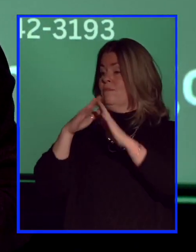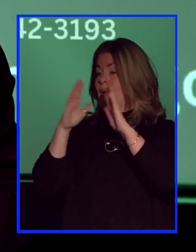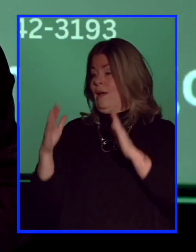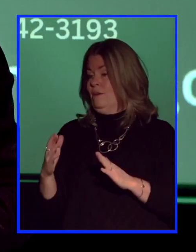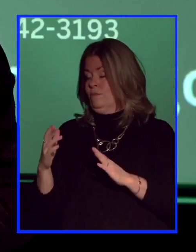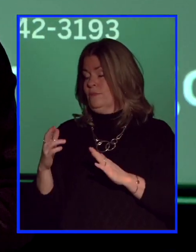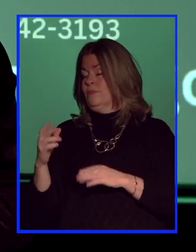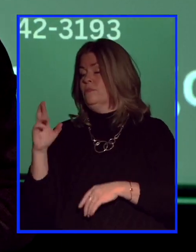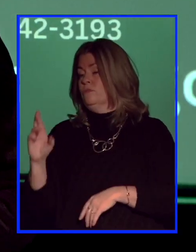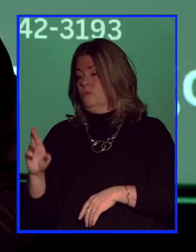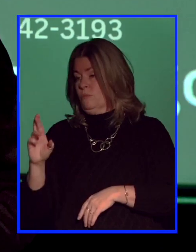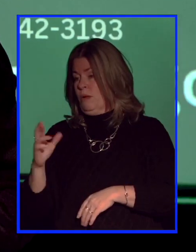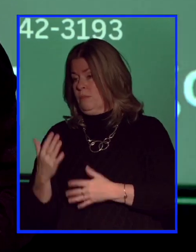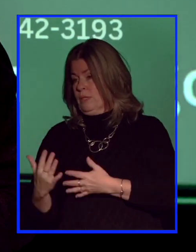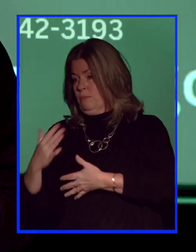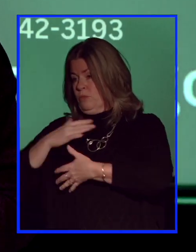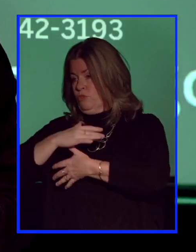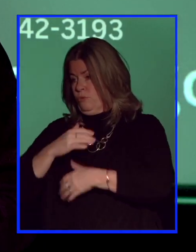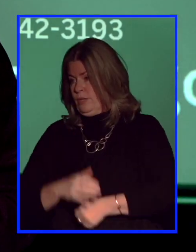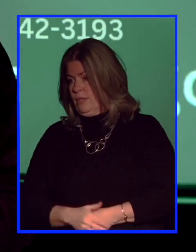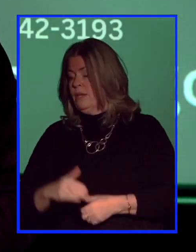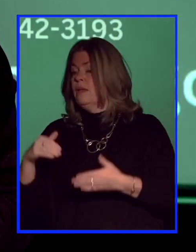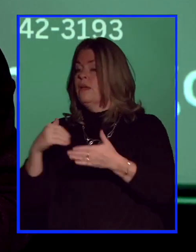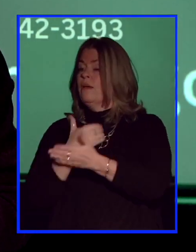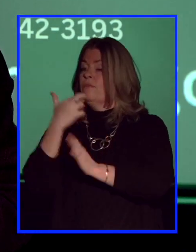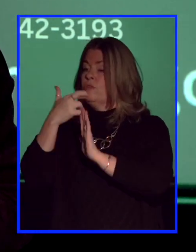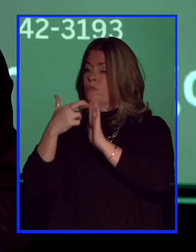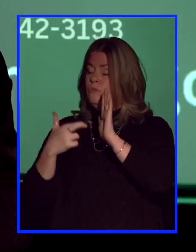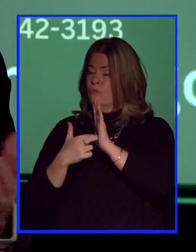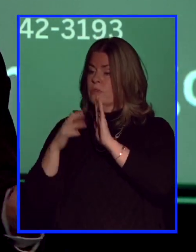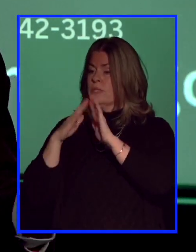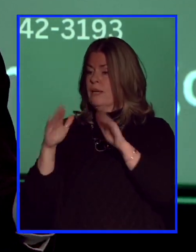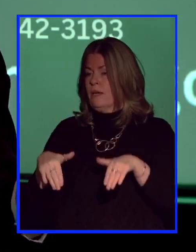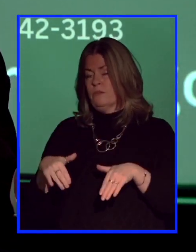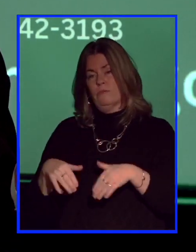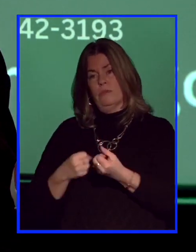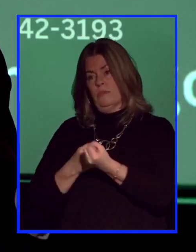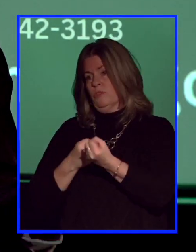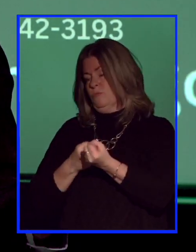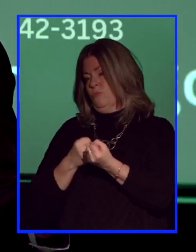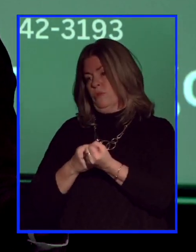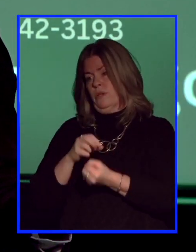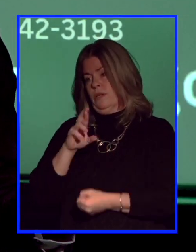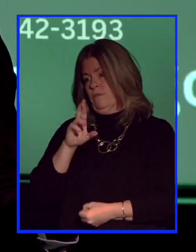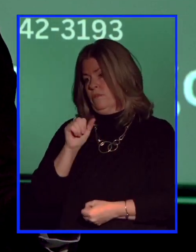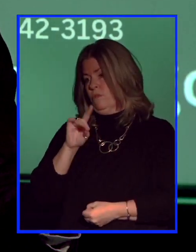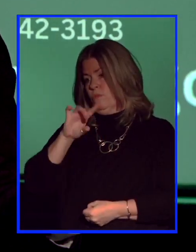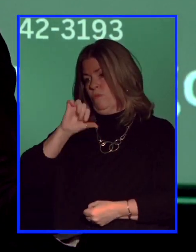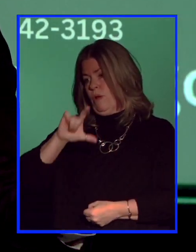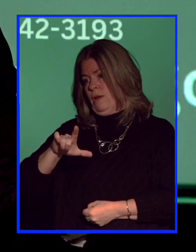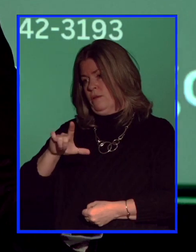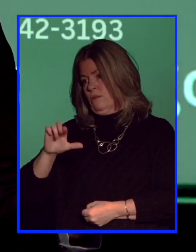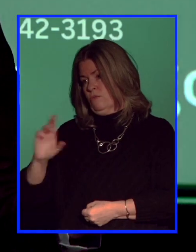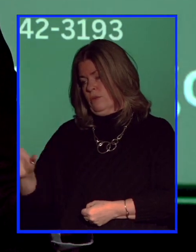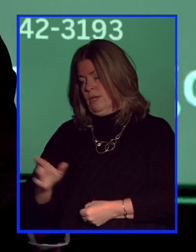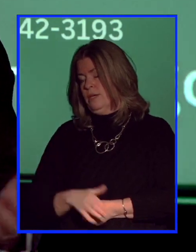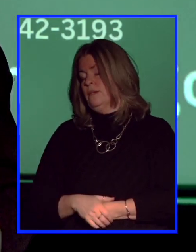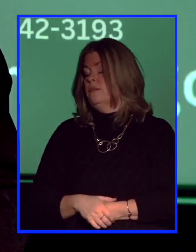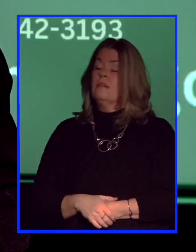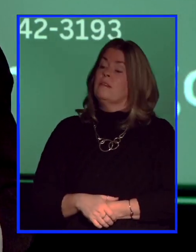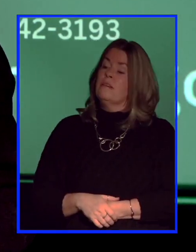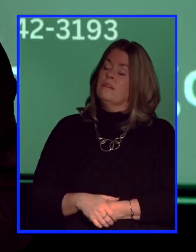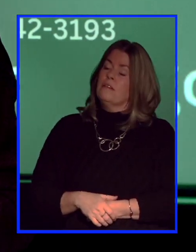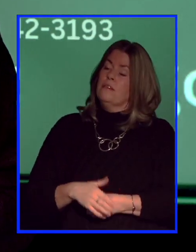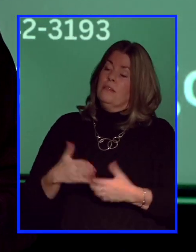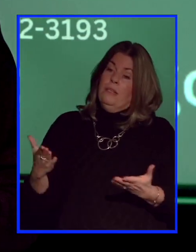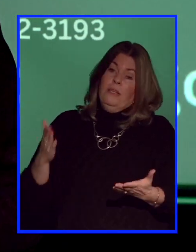majority, and the new rules in the House are really favoring the radical right. And there's a real question as to whether we'll get a budget or a